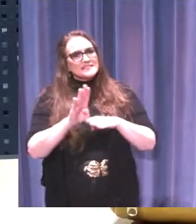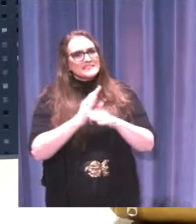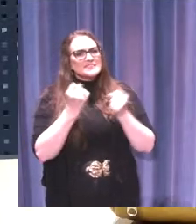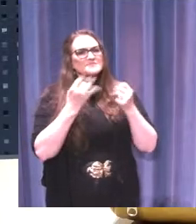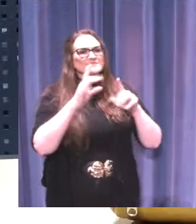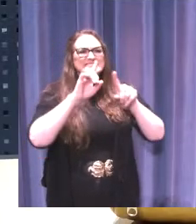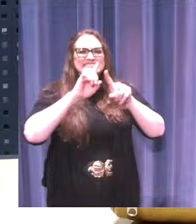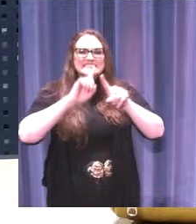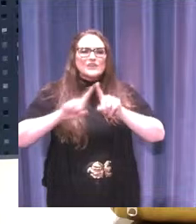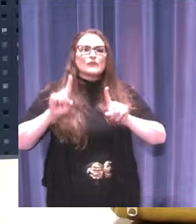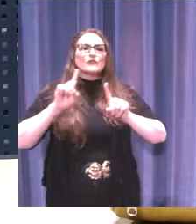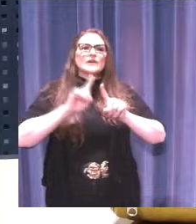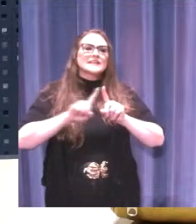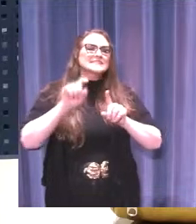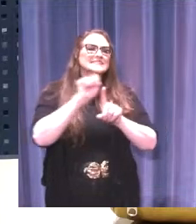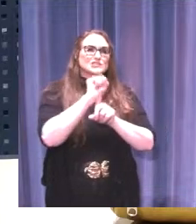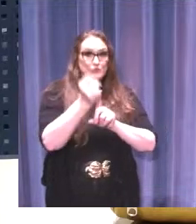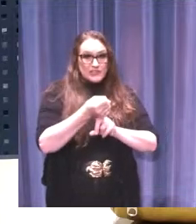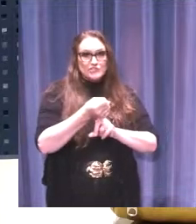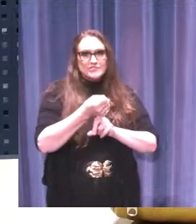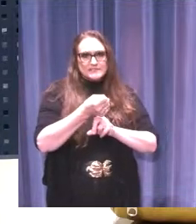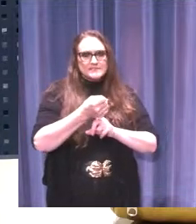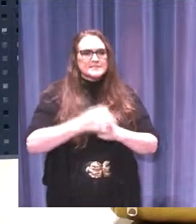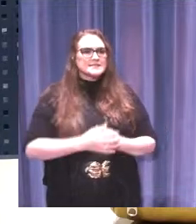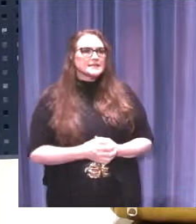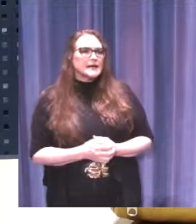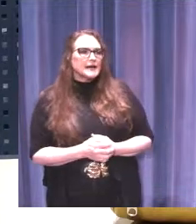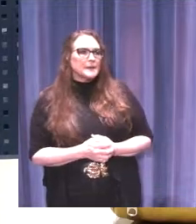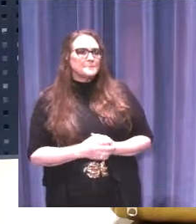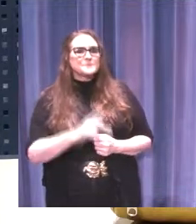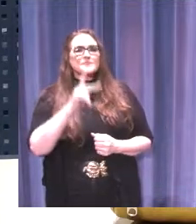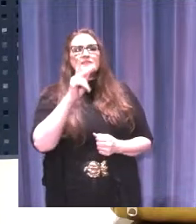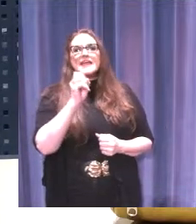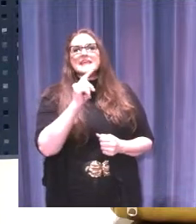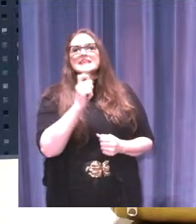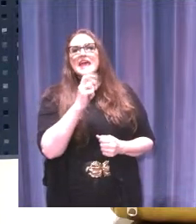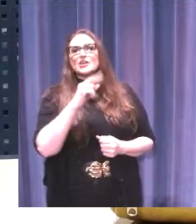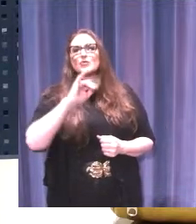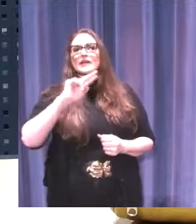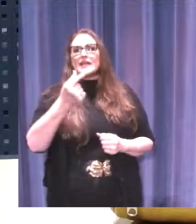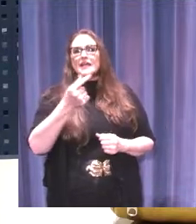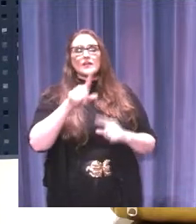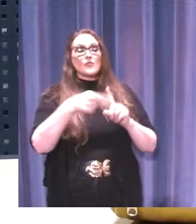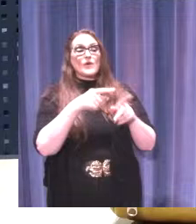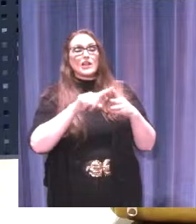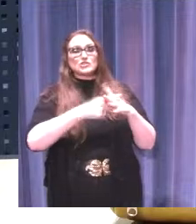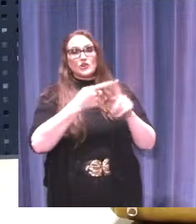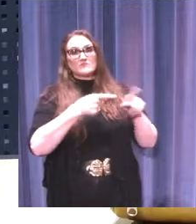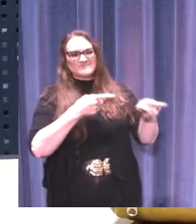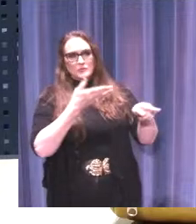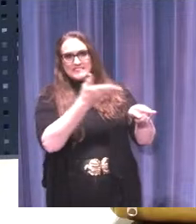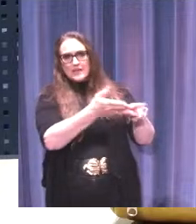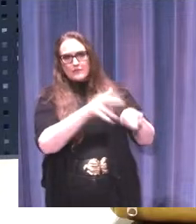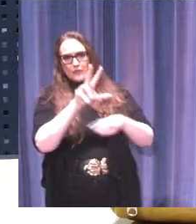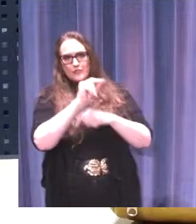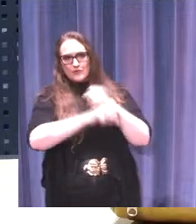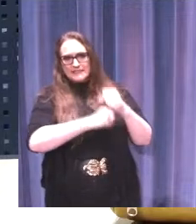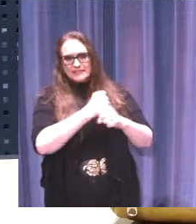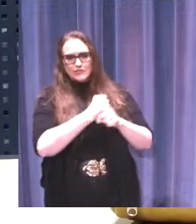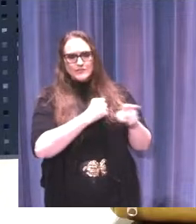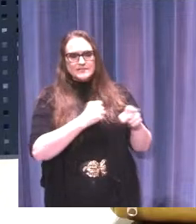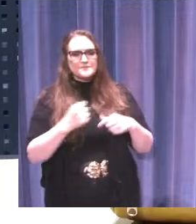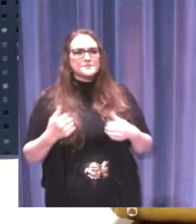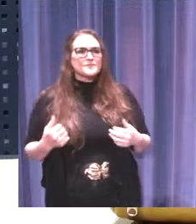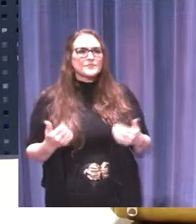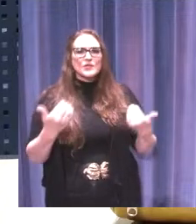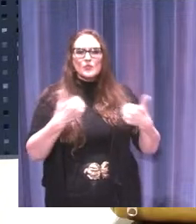different situations. At Kettering, at least when I started there, I was there 30 years, we